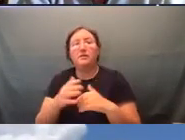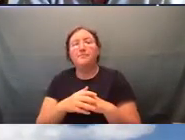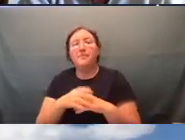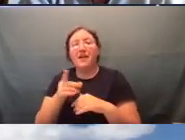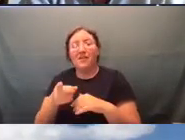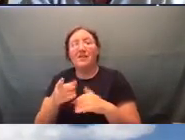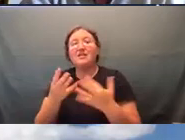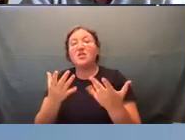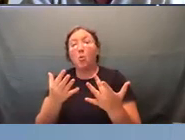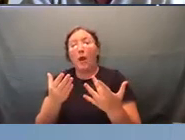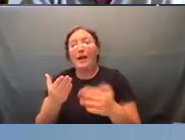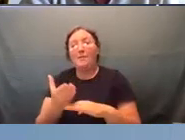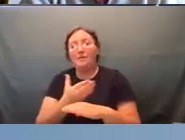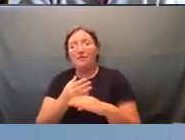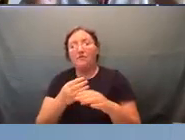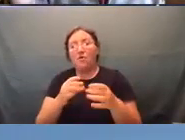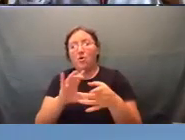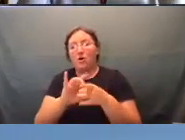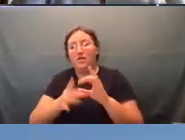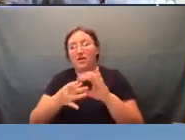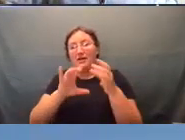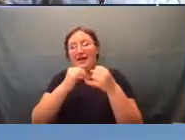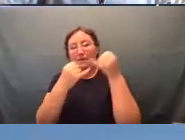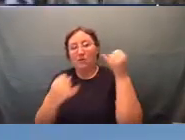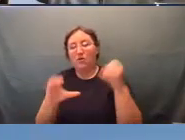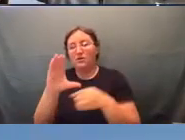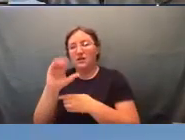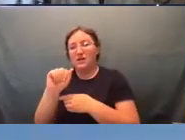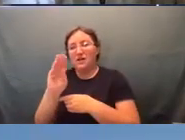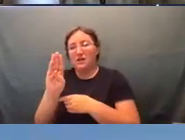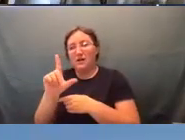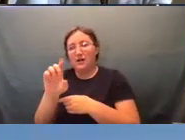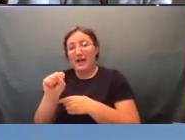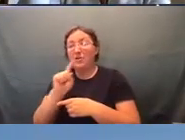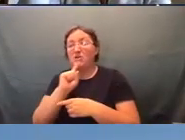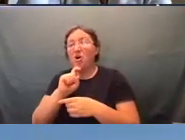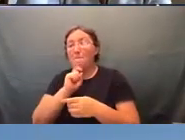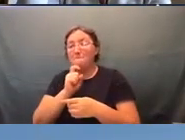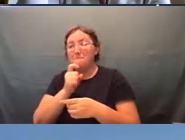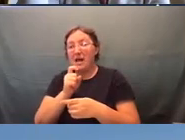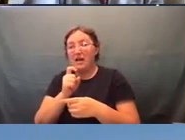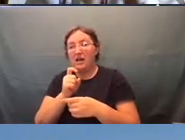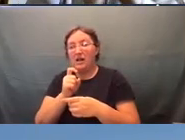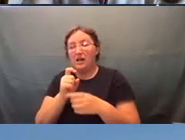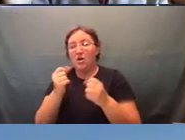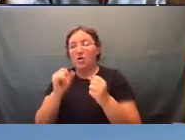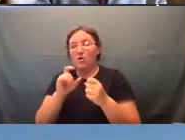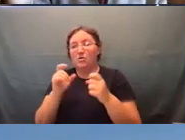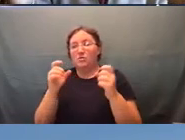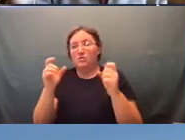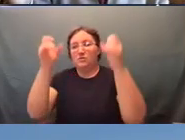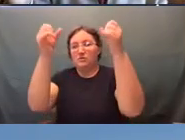weight before the cables. The cables are metal cables with metal poles about